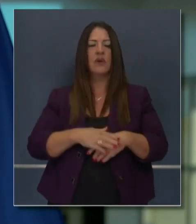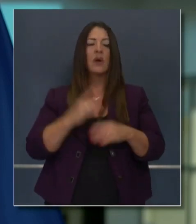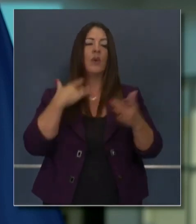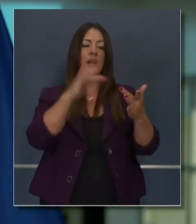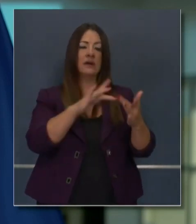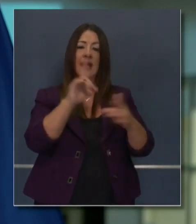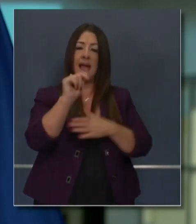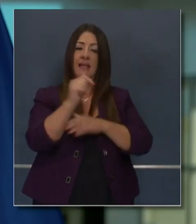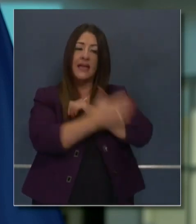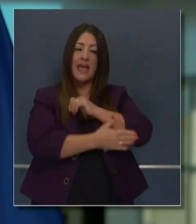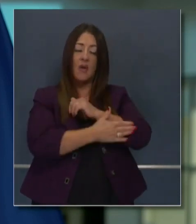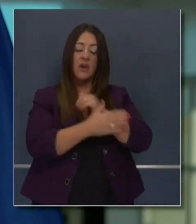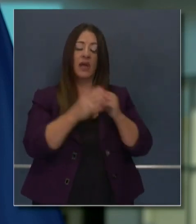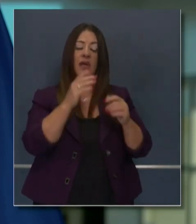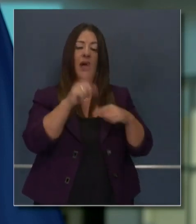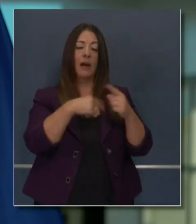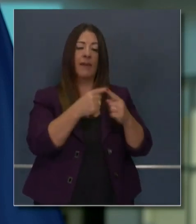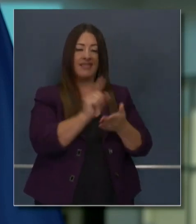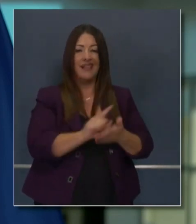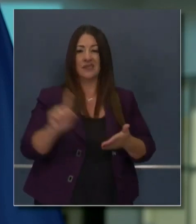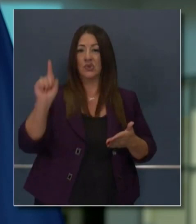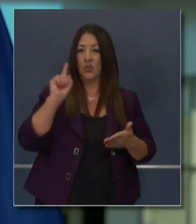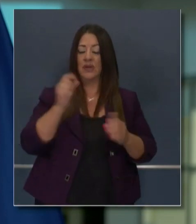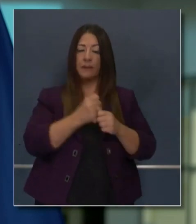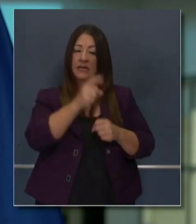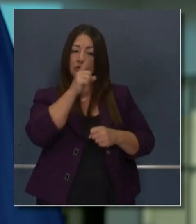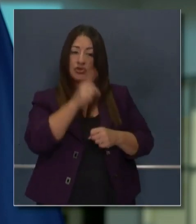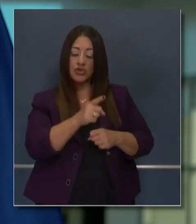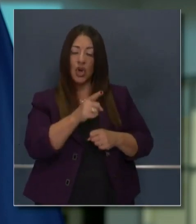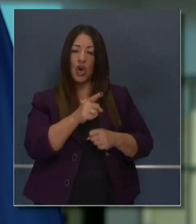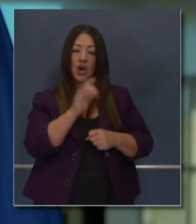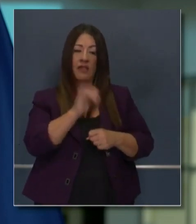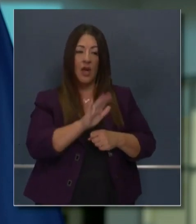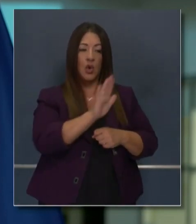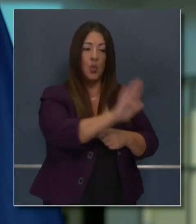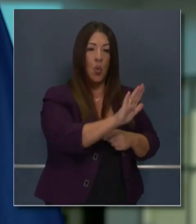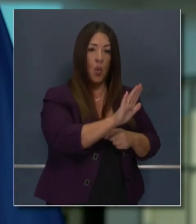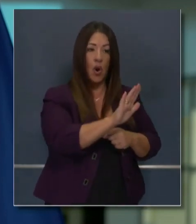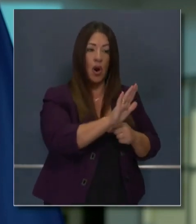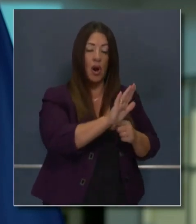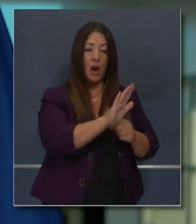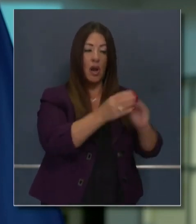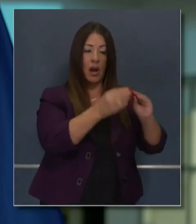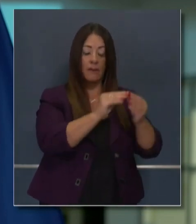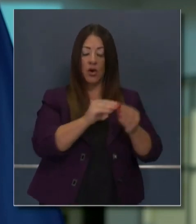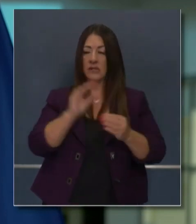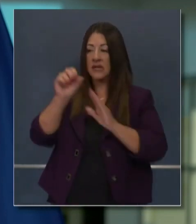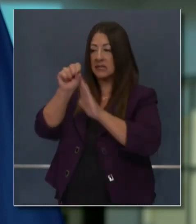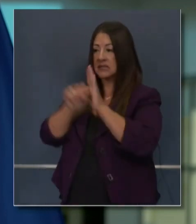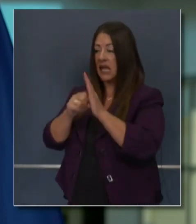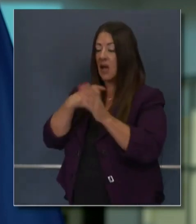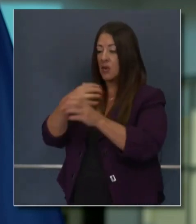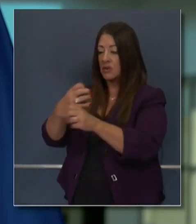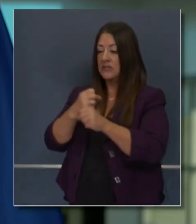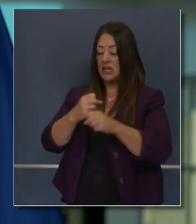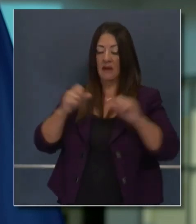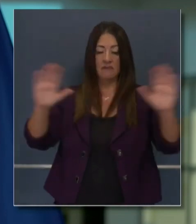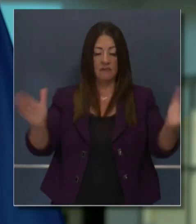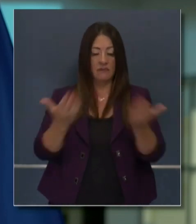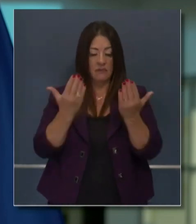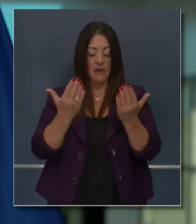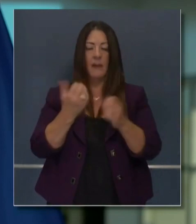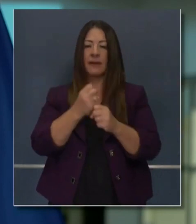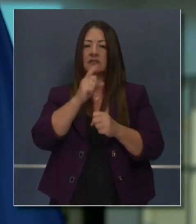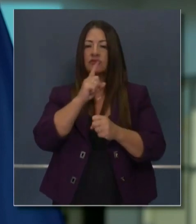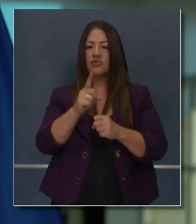with Los Angeles County to make sure that the state and the county were aligned with how we were looking at the data, making sure